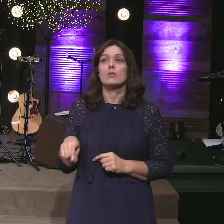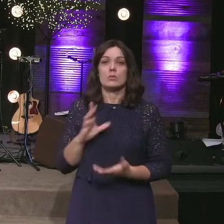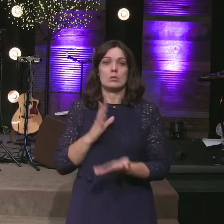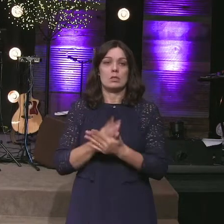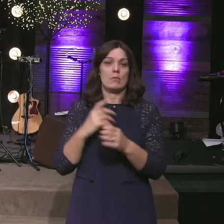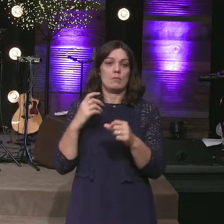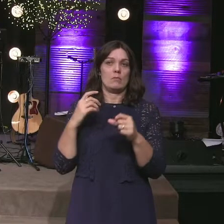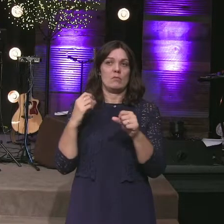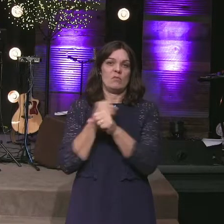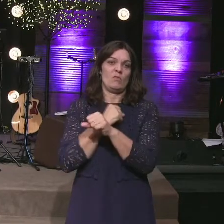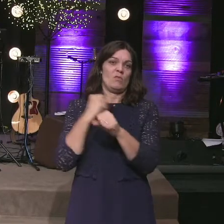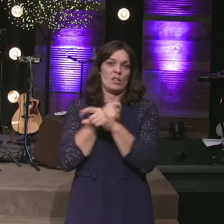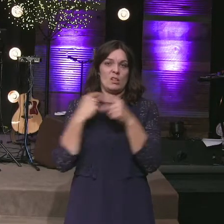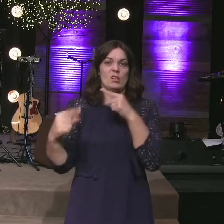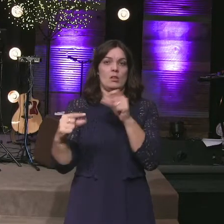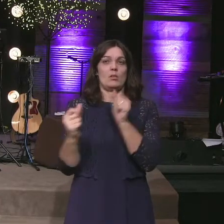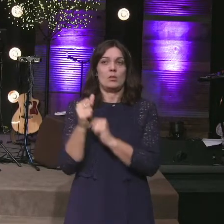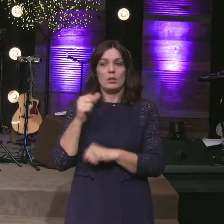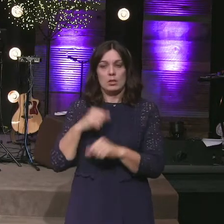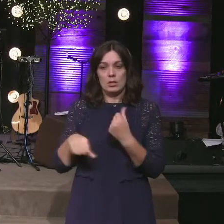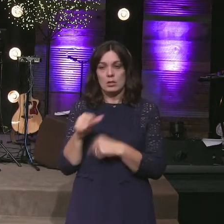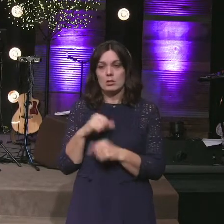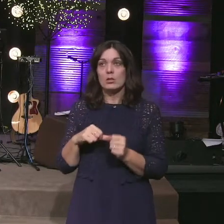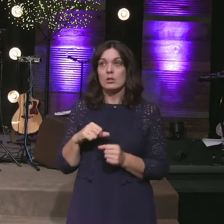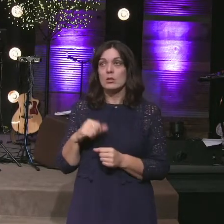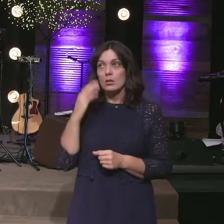each other. You know,